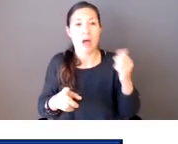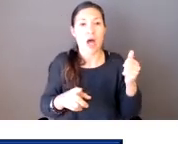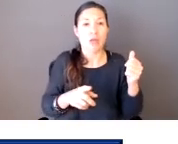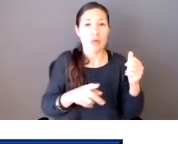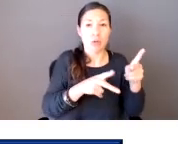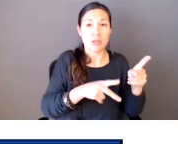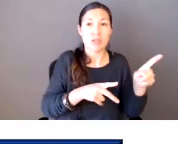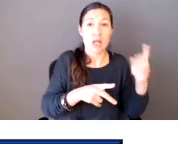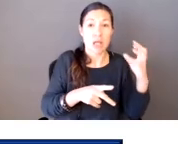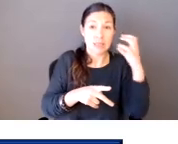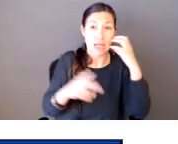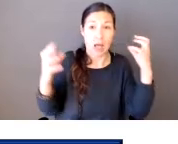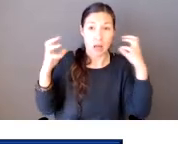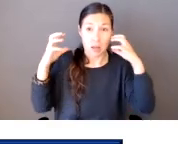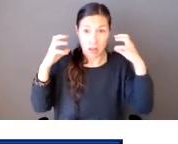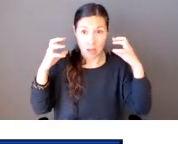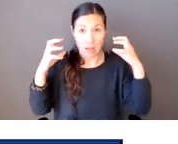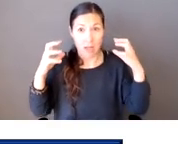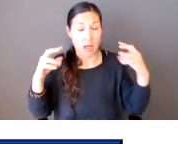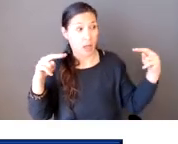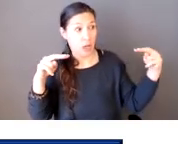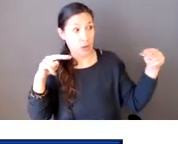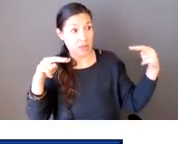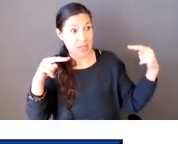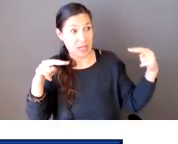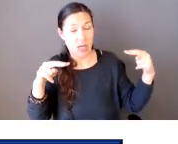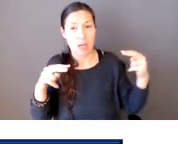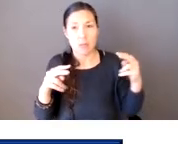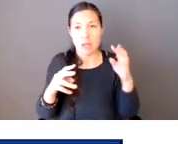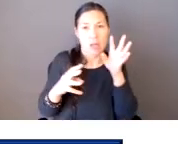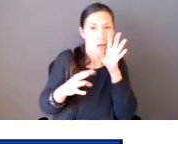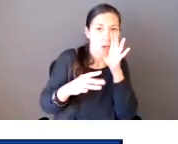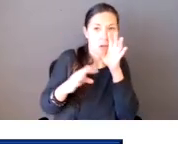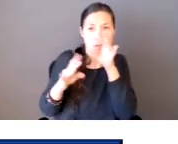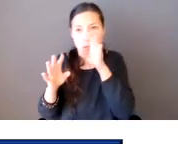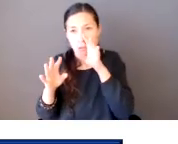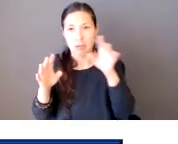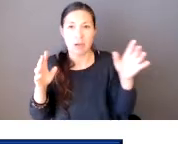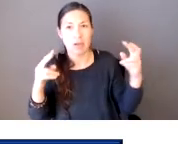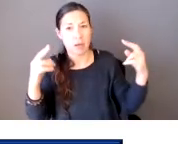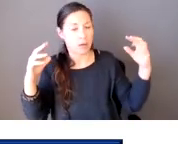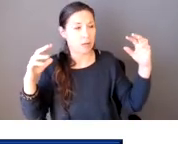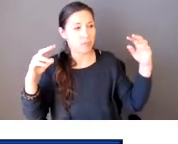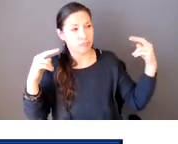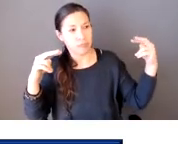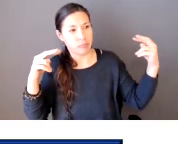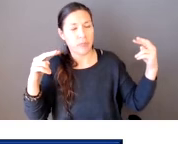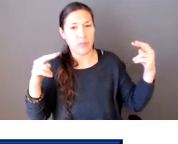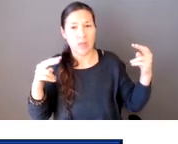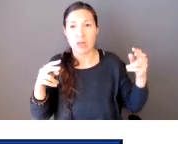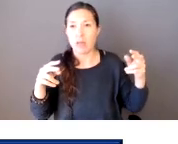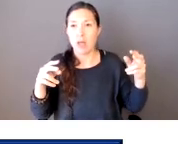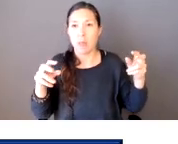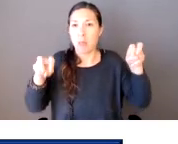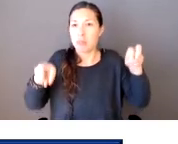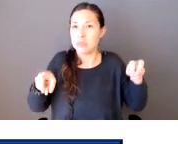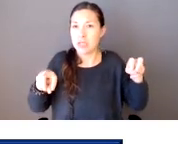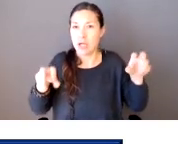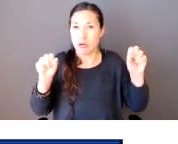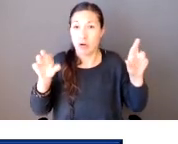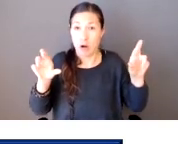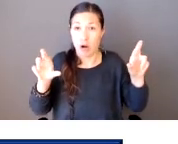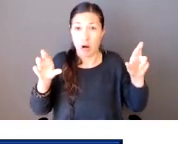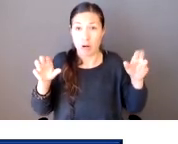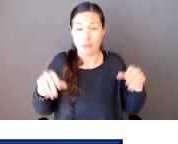each other so she could see him and his kind of physical reactions to the questions and how he looked, but they were both safe. Set